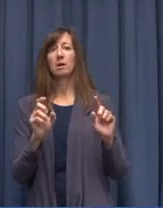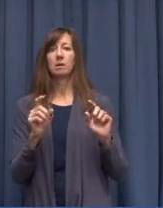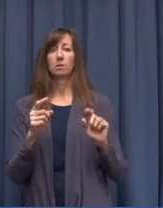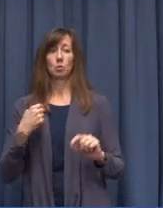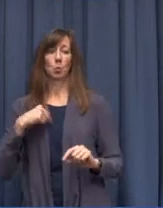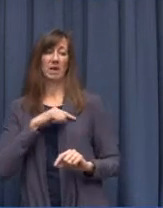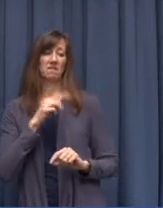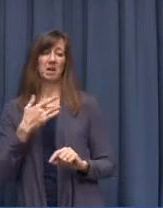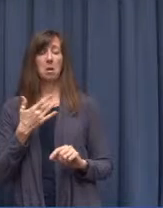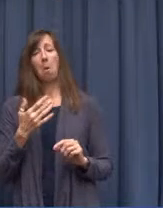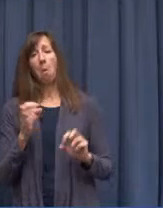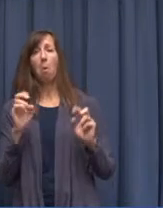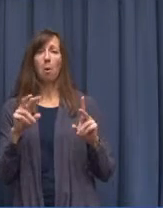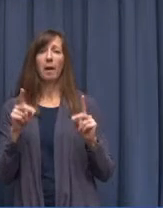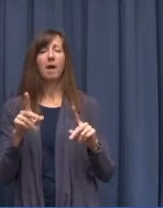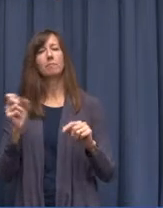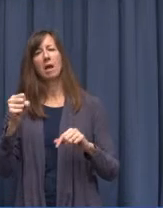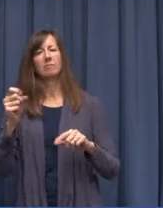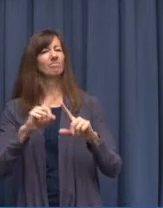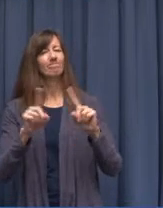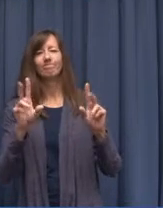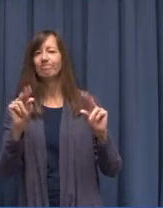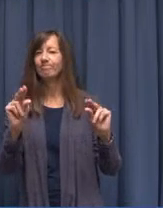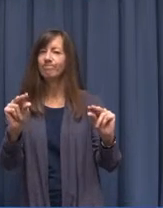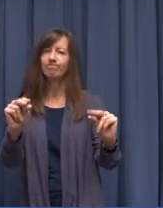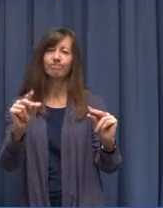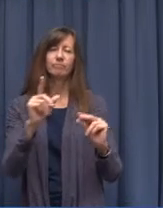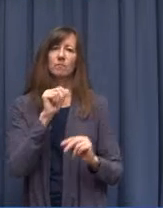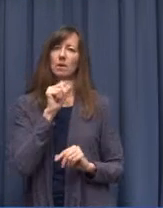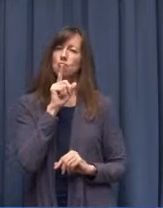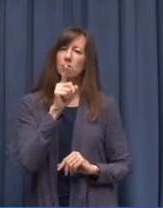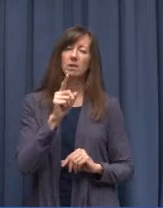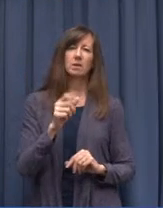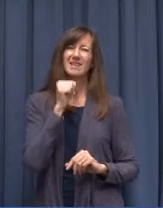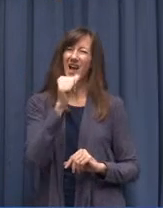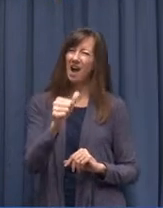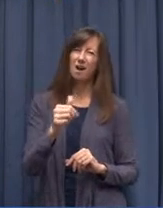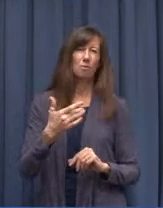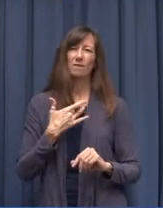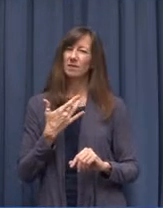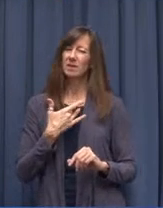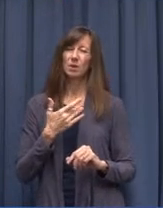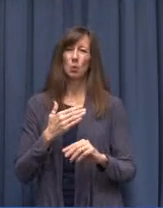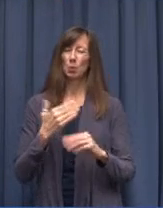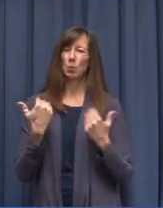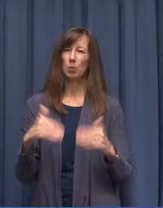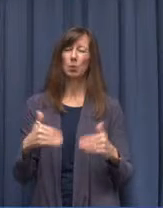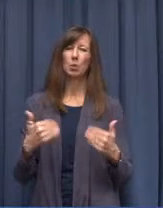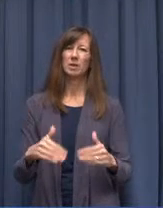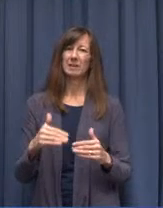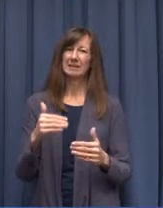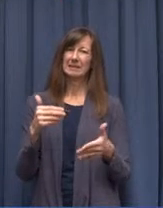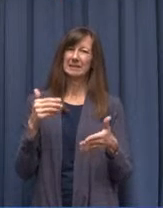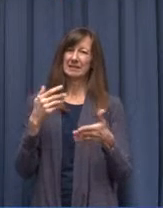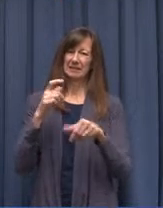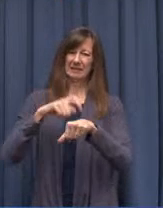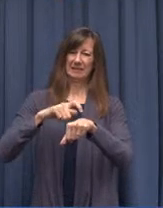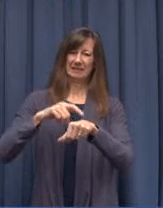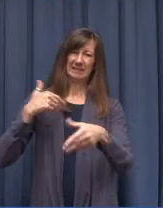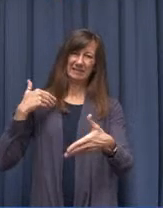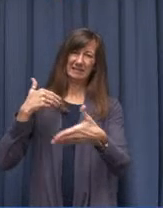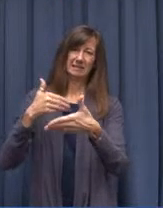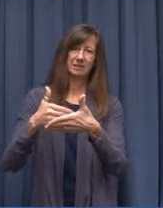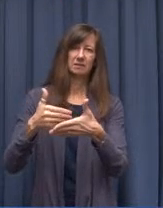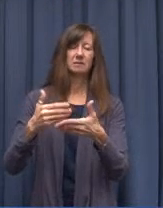I think it means is we have an opportunity and a relatively narrow window where if we all collectively get our guard back